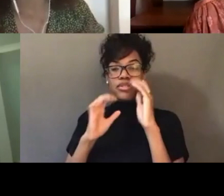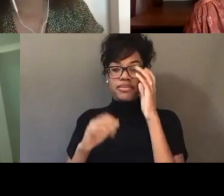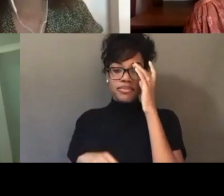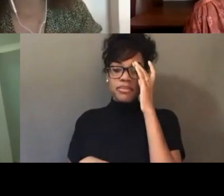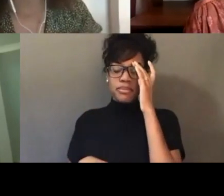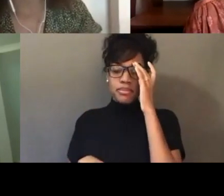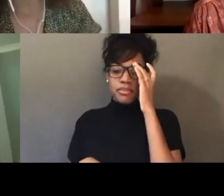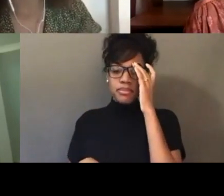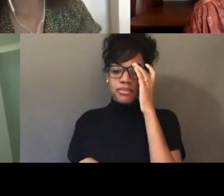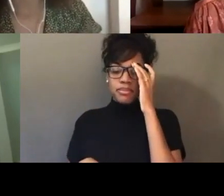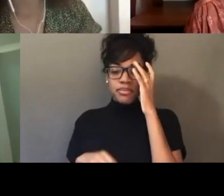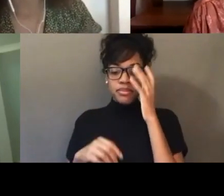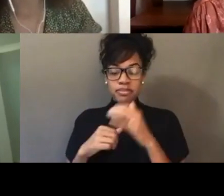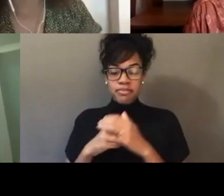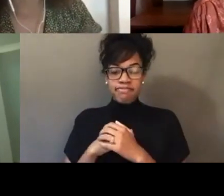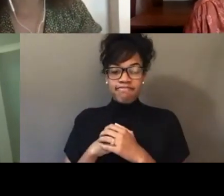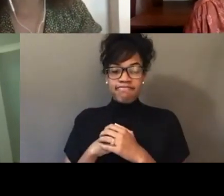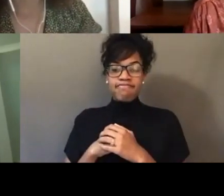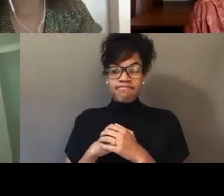I think